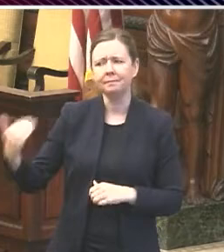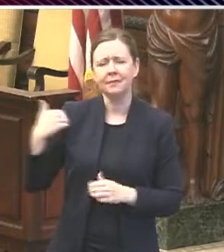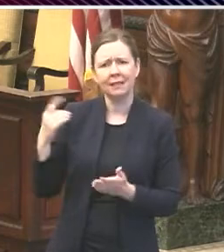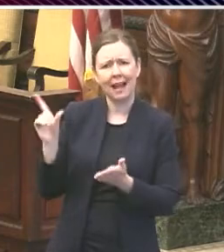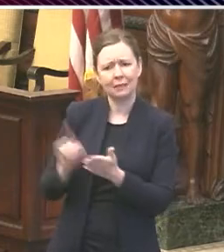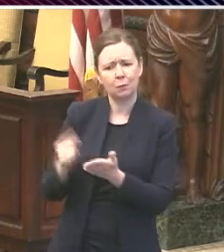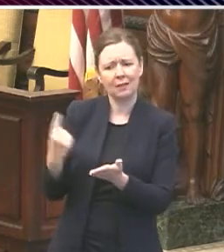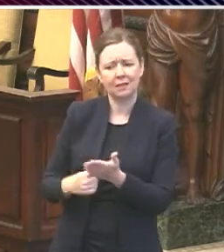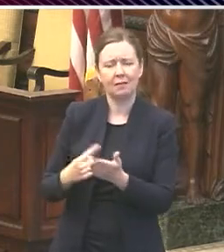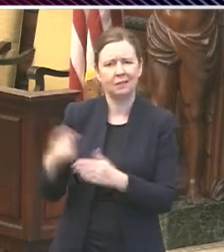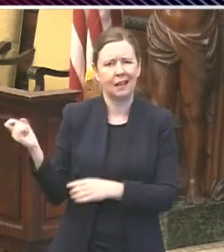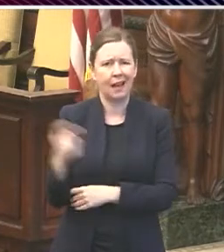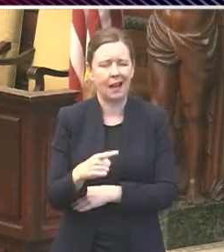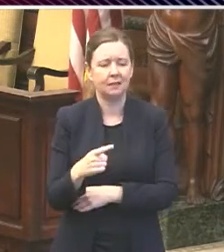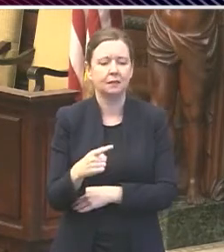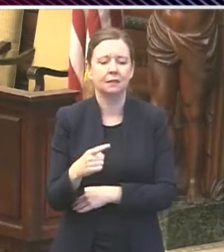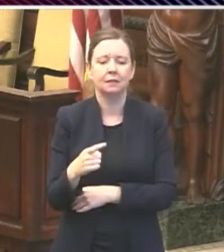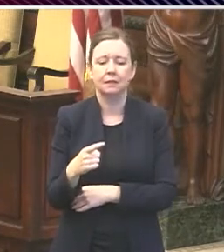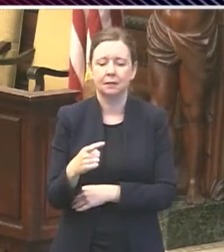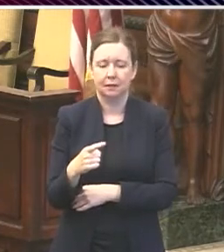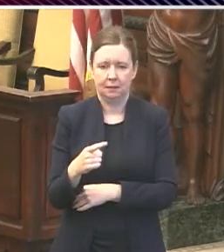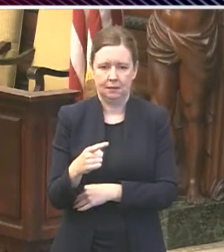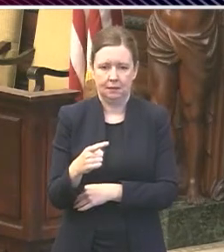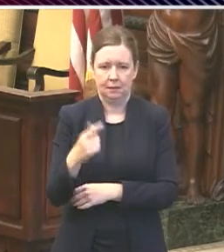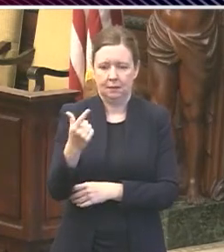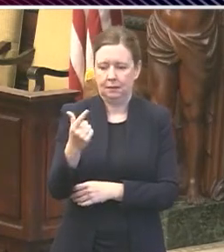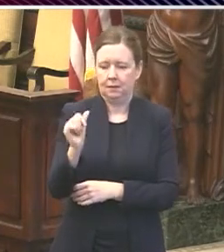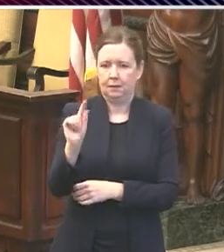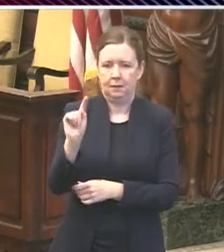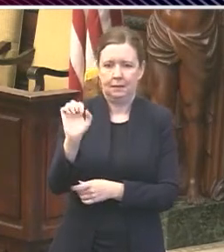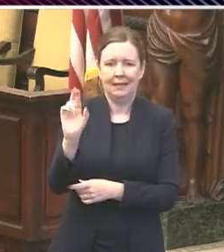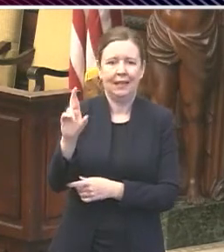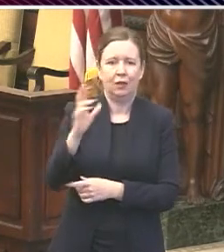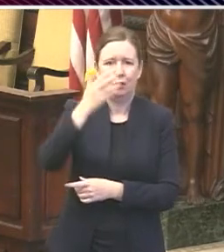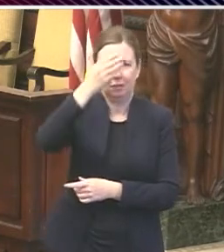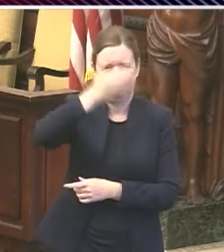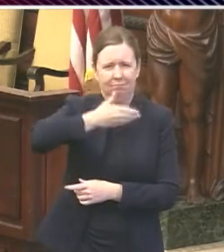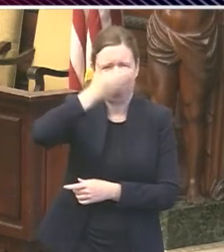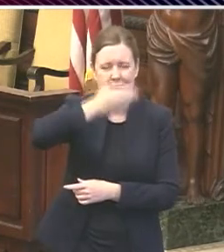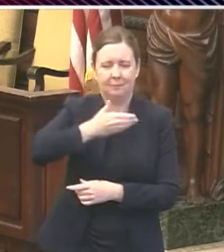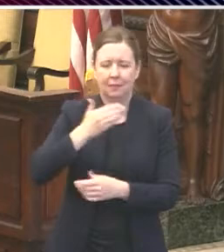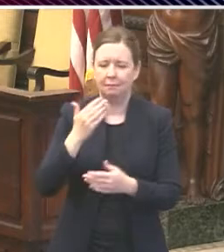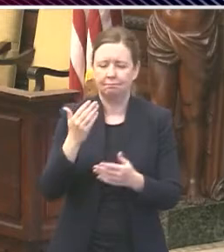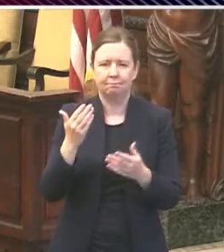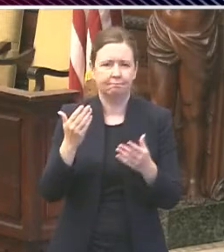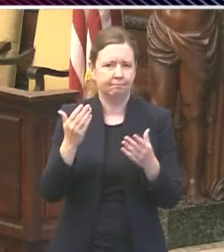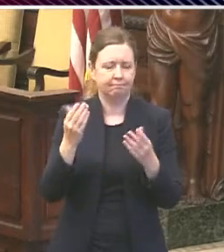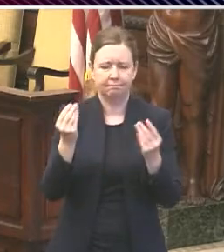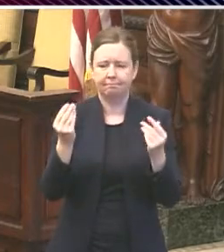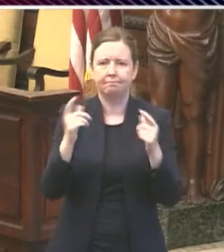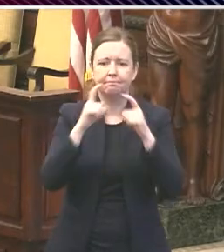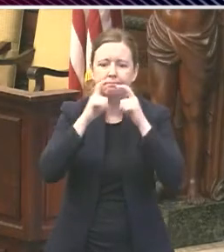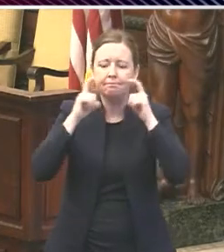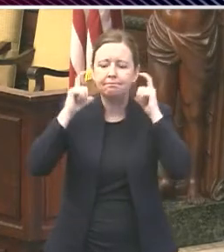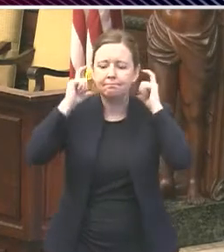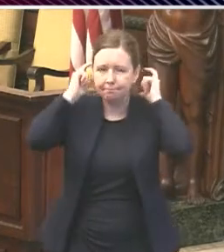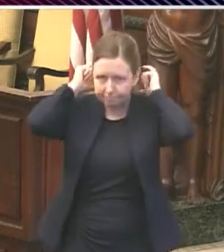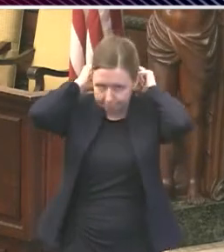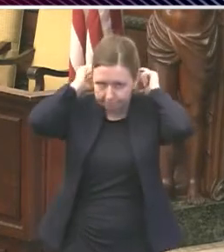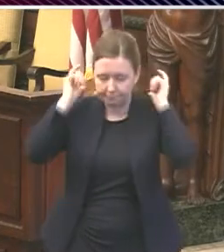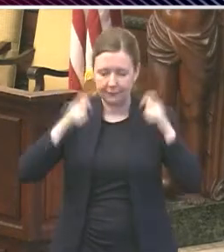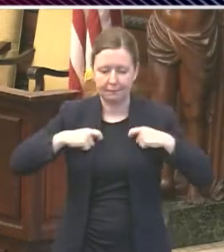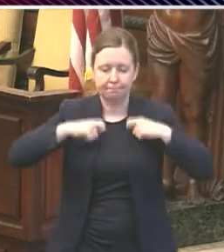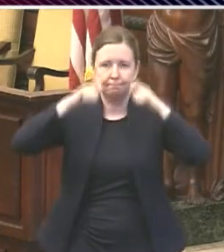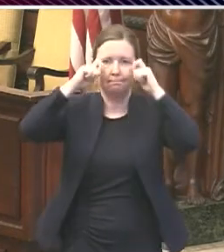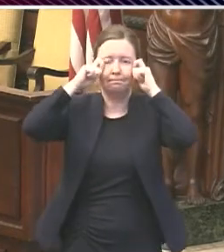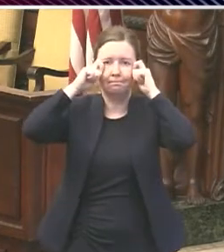about the value of what's called gaiters. These are pieces of material that are in a cylindrical shape that you wrap around your neck, people around